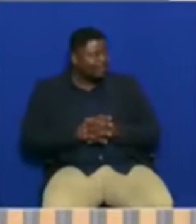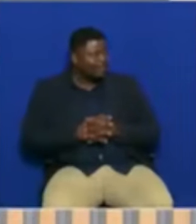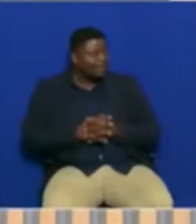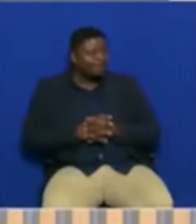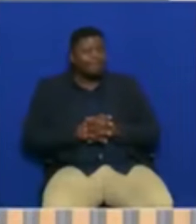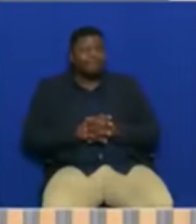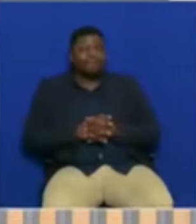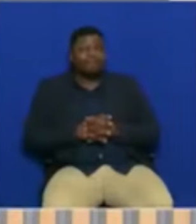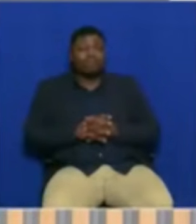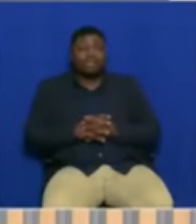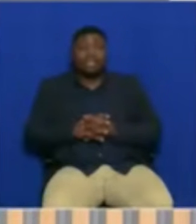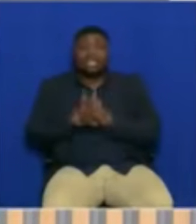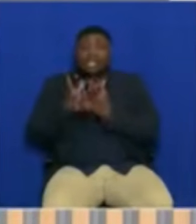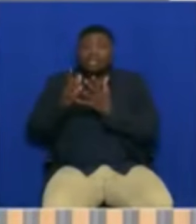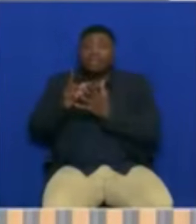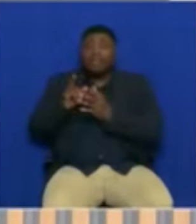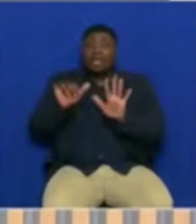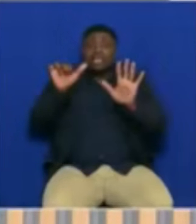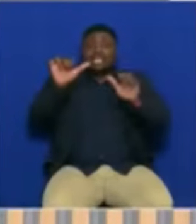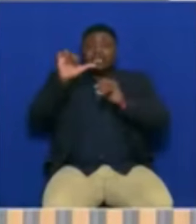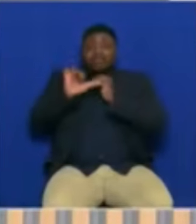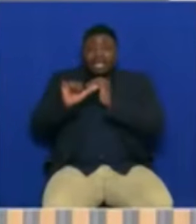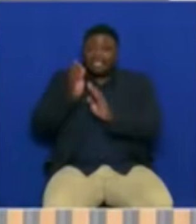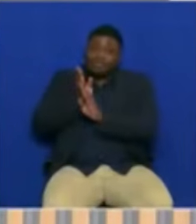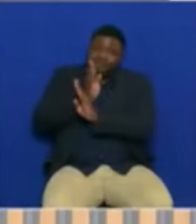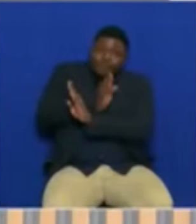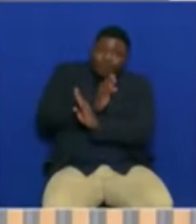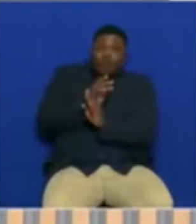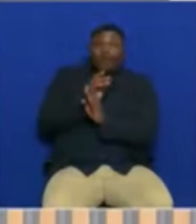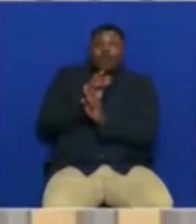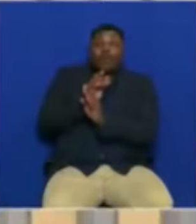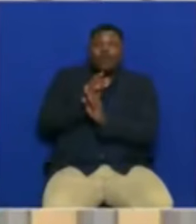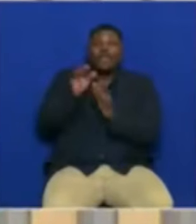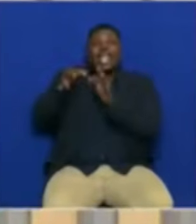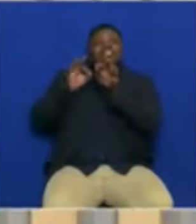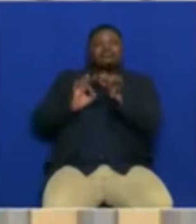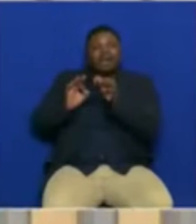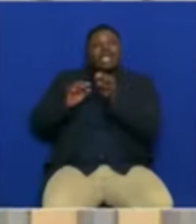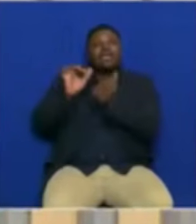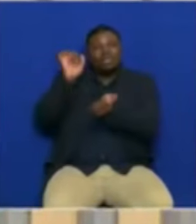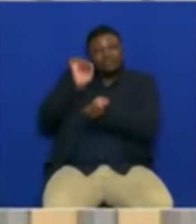before that 6 months even expired. That's correct, Chair.